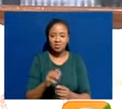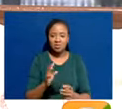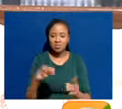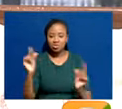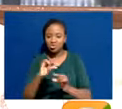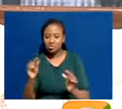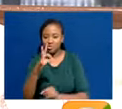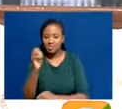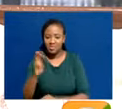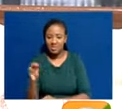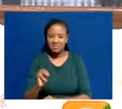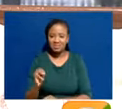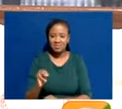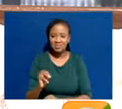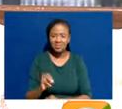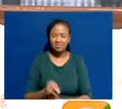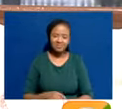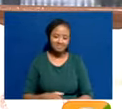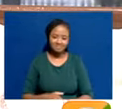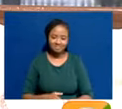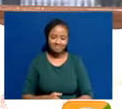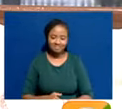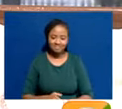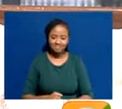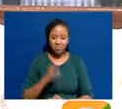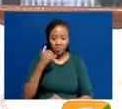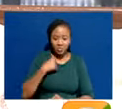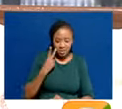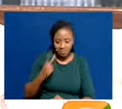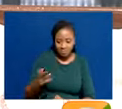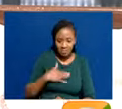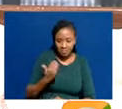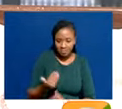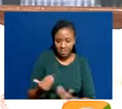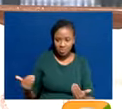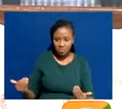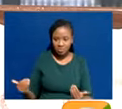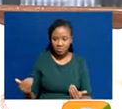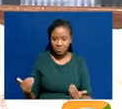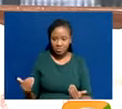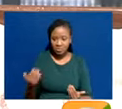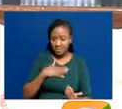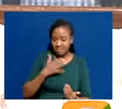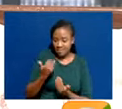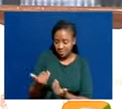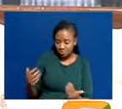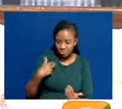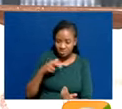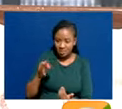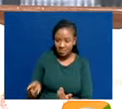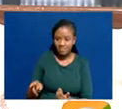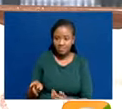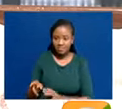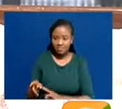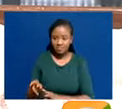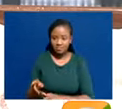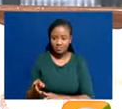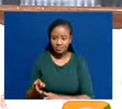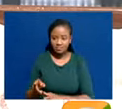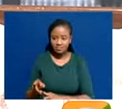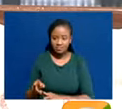shillings. That keeps me up at night. Because when I look at my kids, when I look at these kids in the